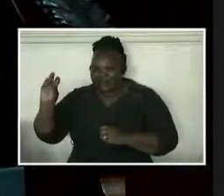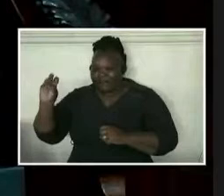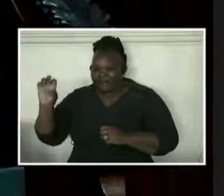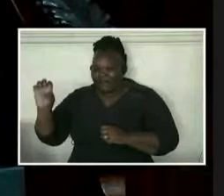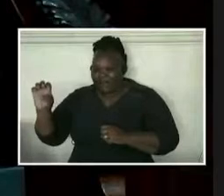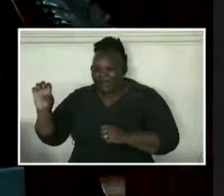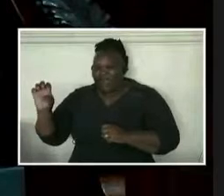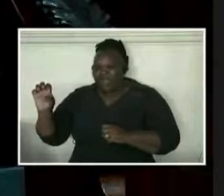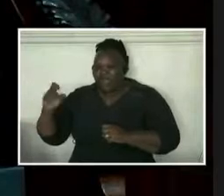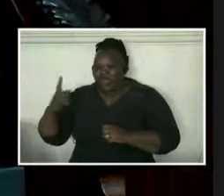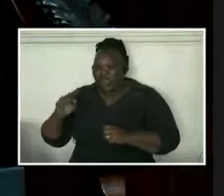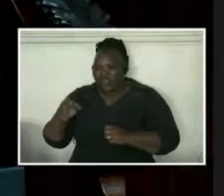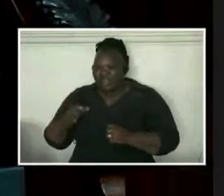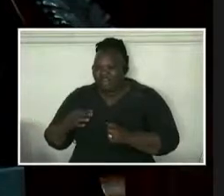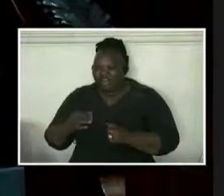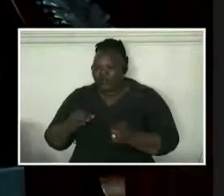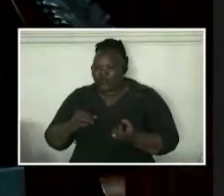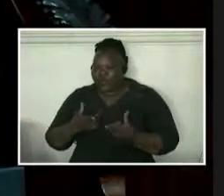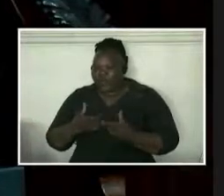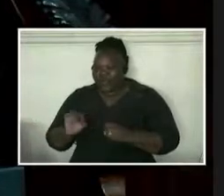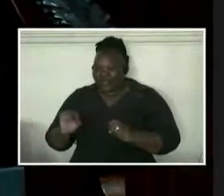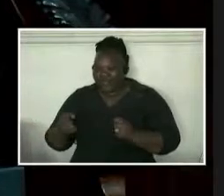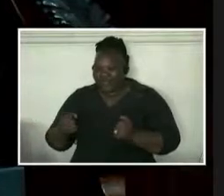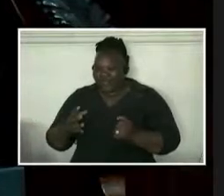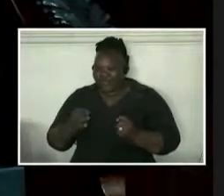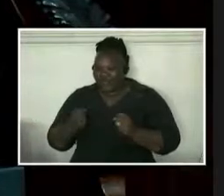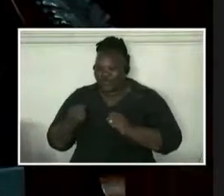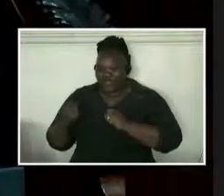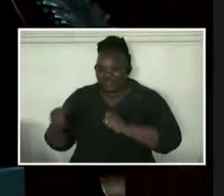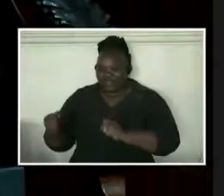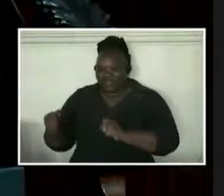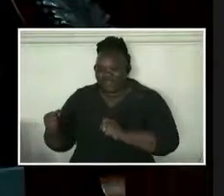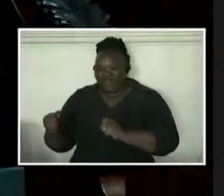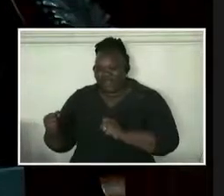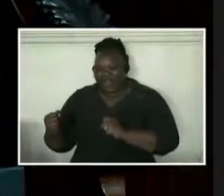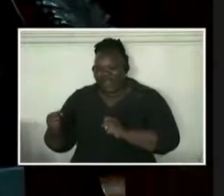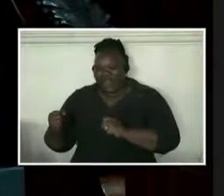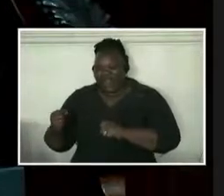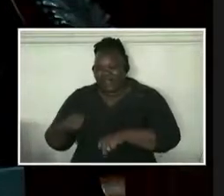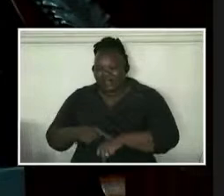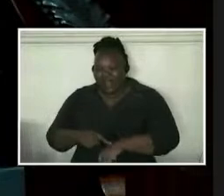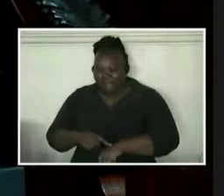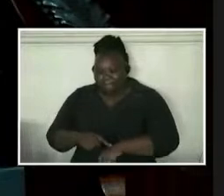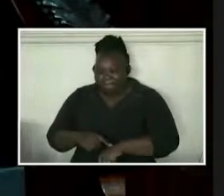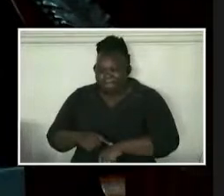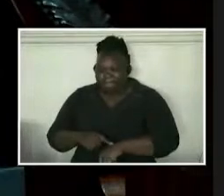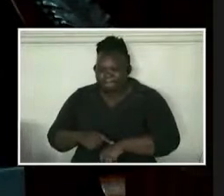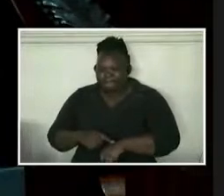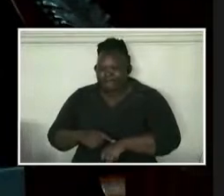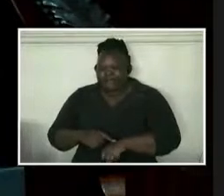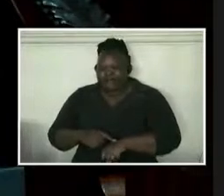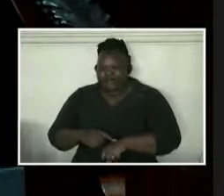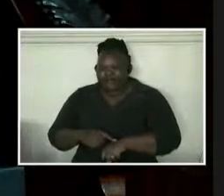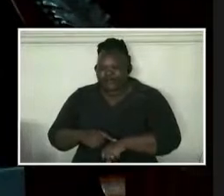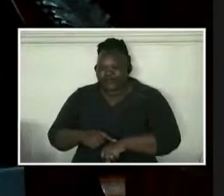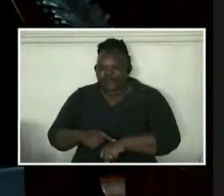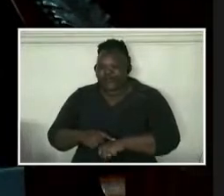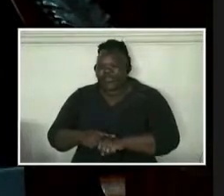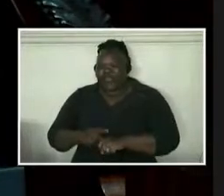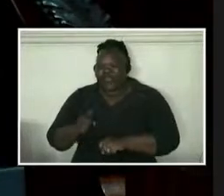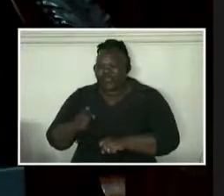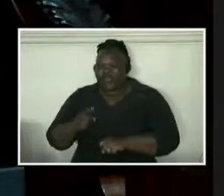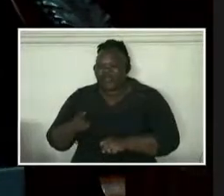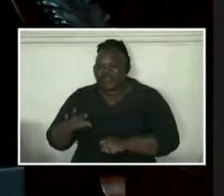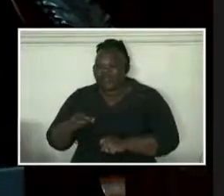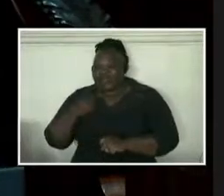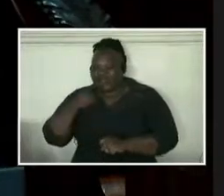to deal very decisively and effectively with these difficult and unprecedented situations i'm emphasizing unprecedented